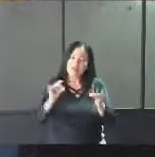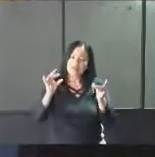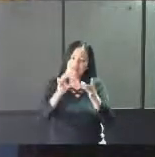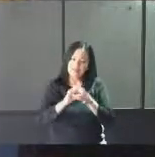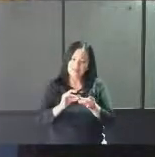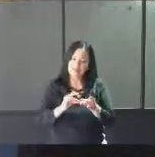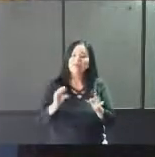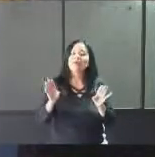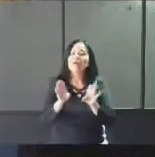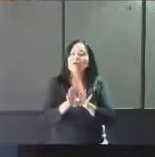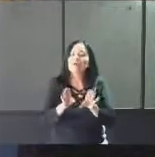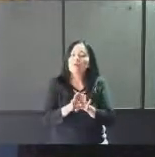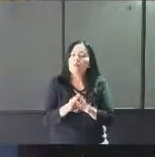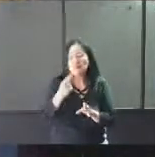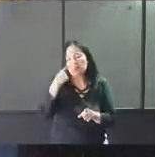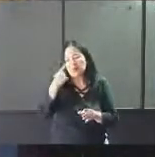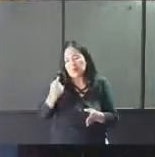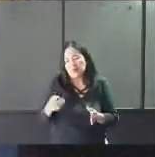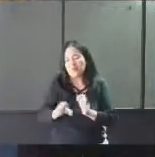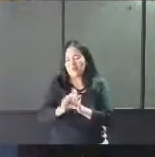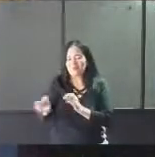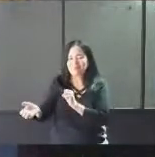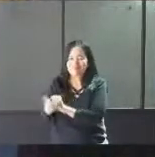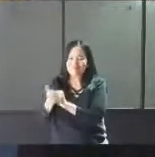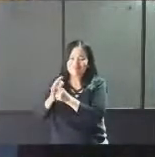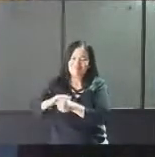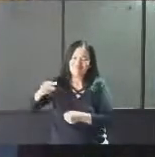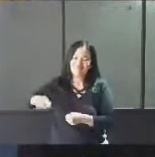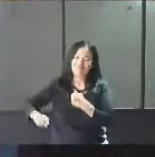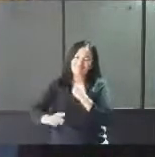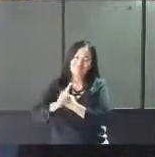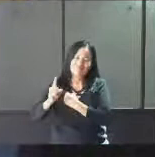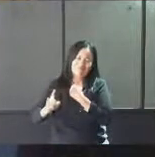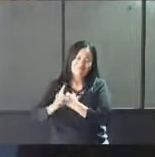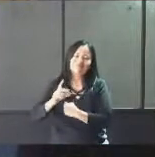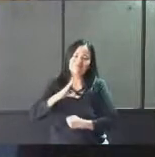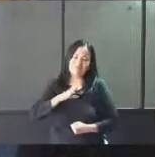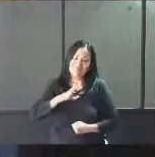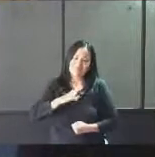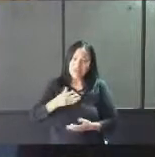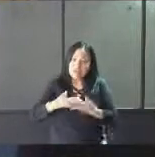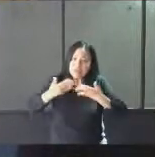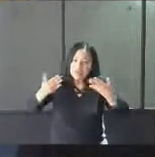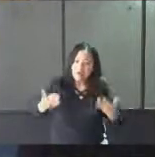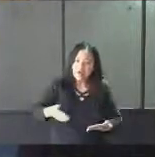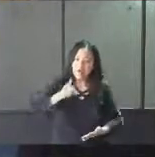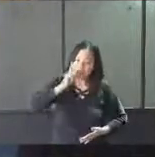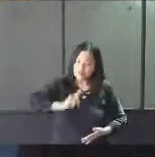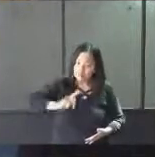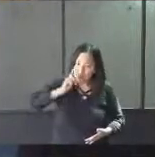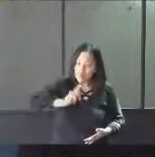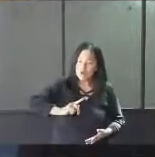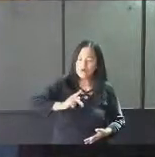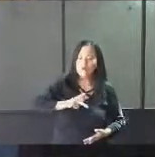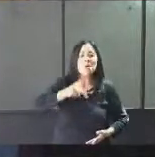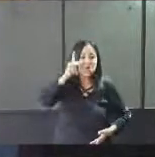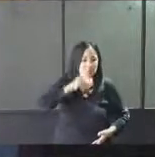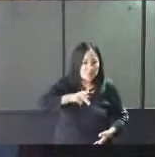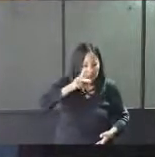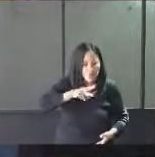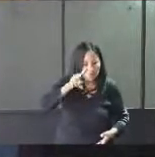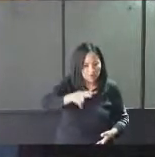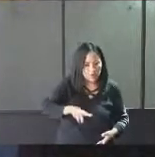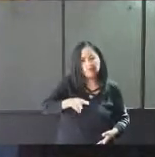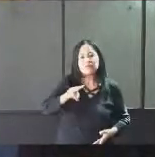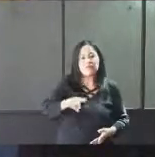to the development model. Well, COVID has questioned it, and women are showing us, Ingrid said,